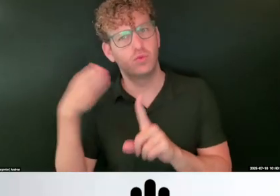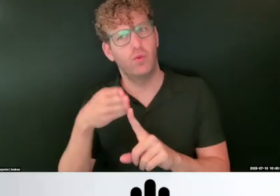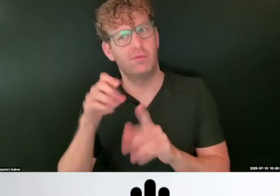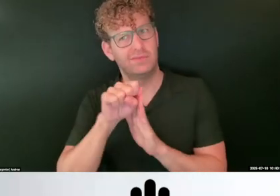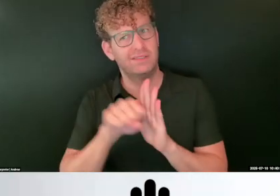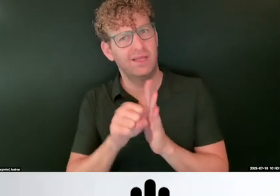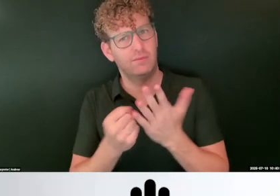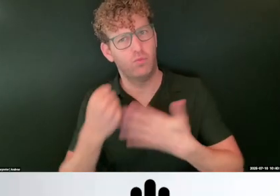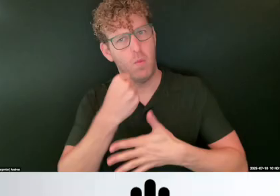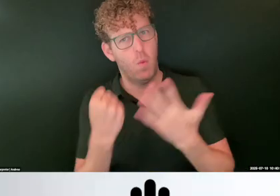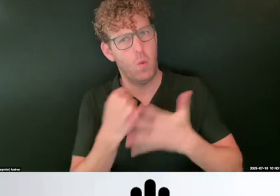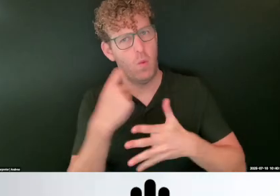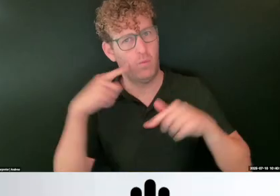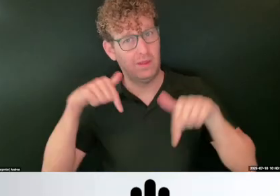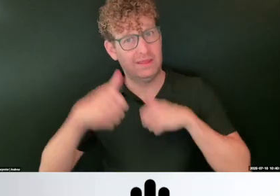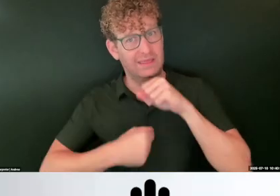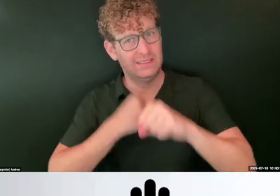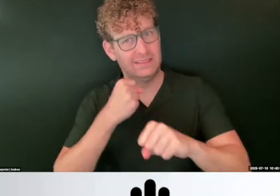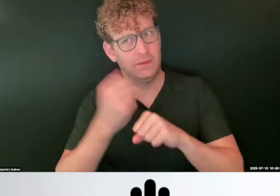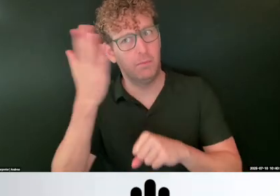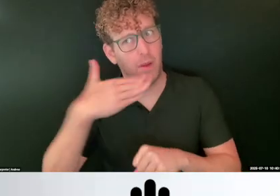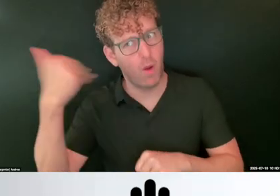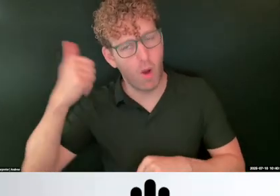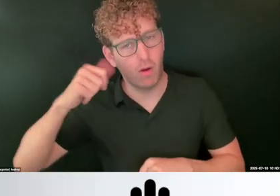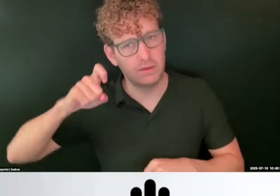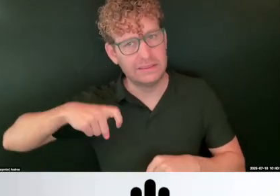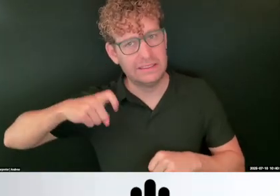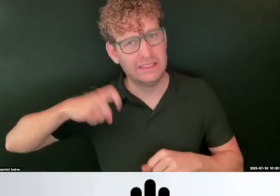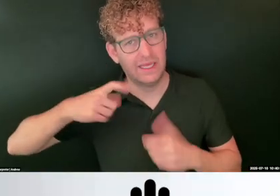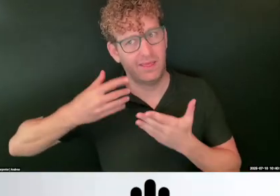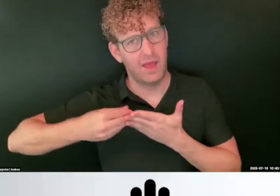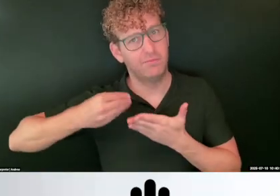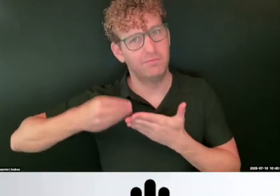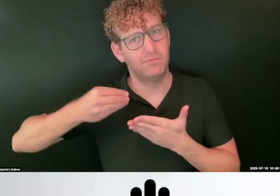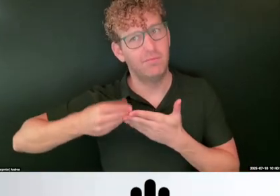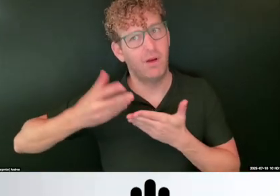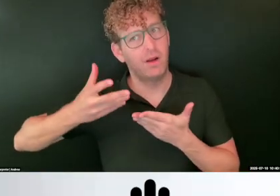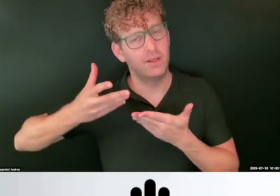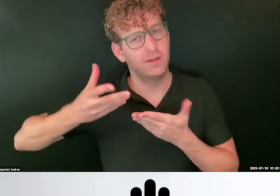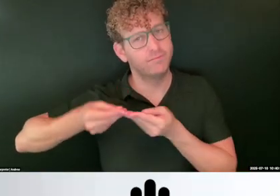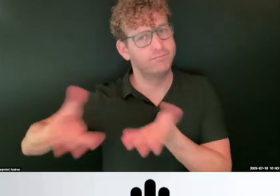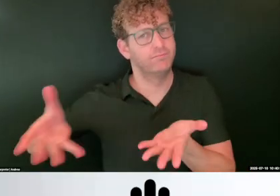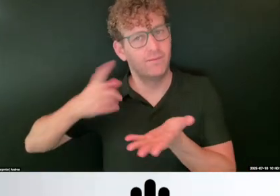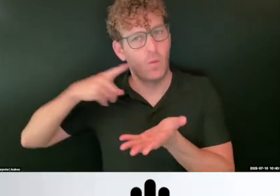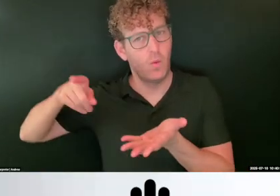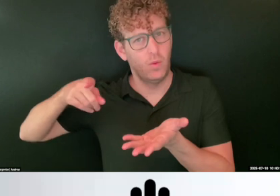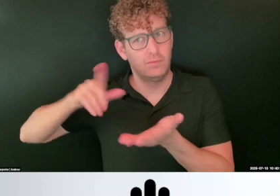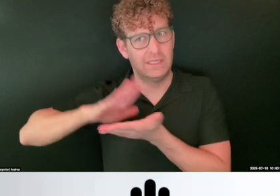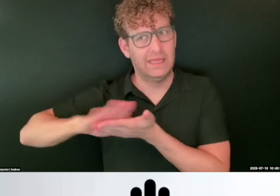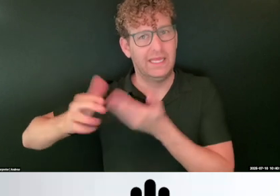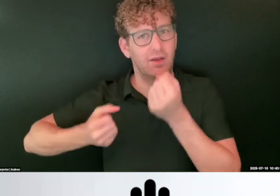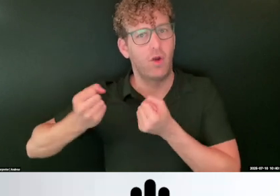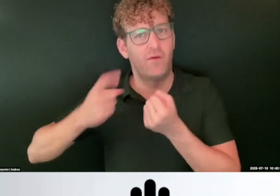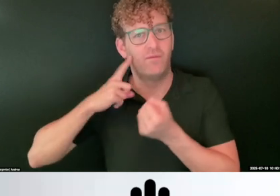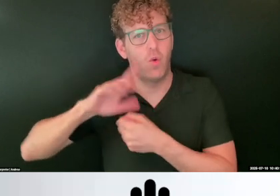need, that money has been allocated towards the Clean Cars for All program. So there's a little